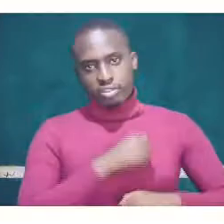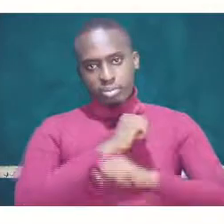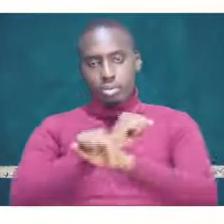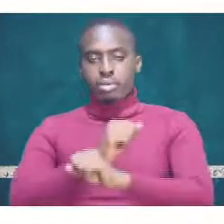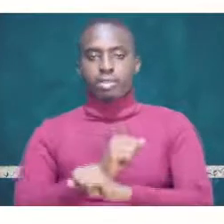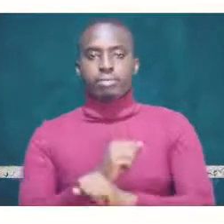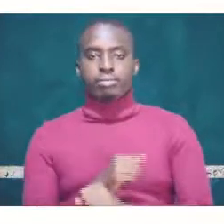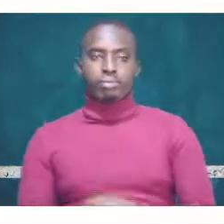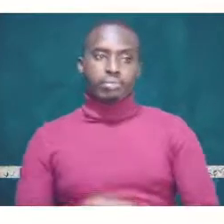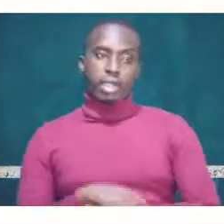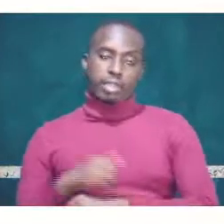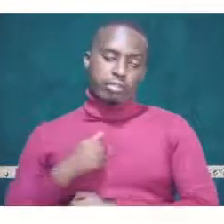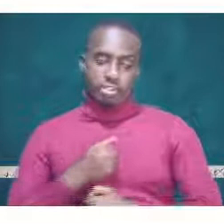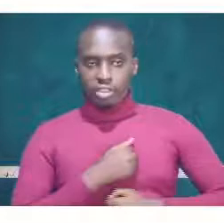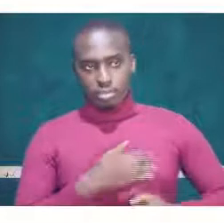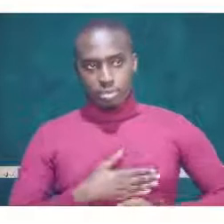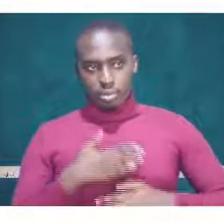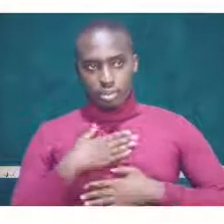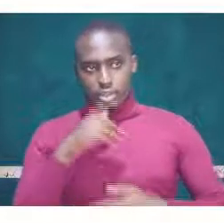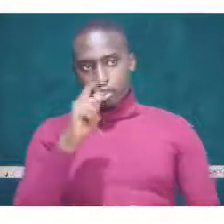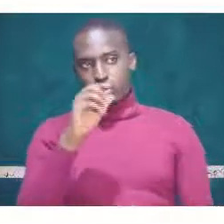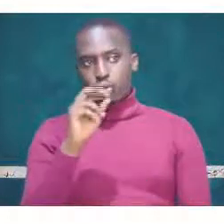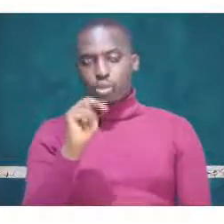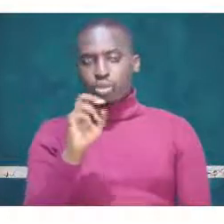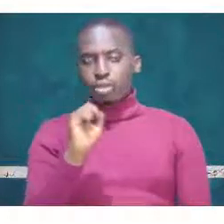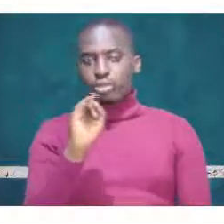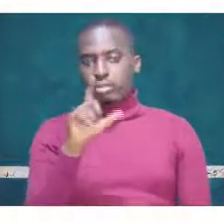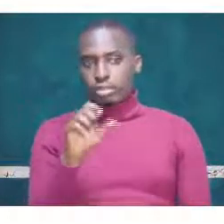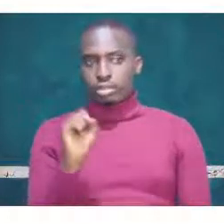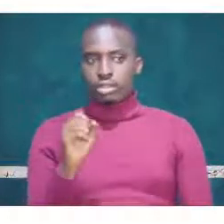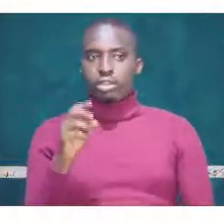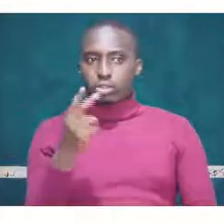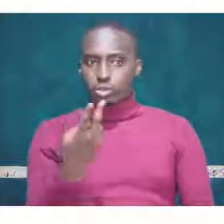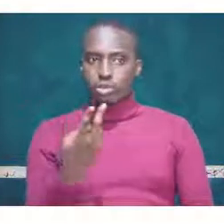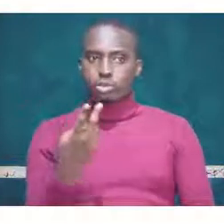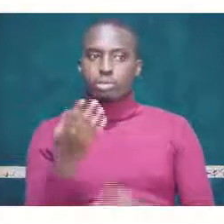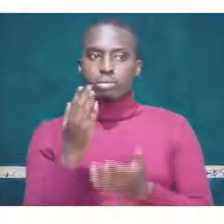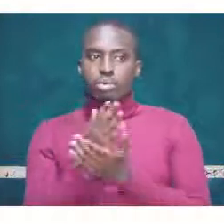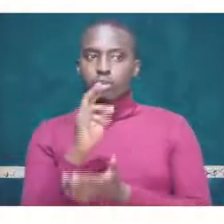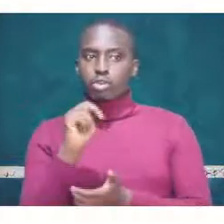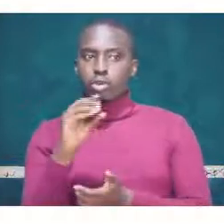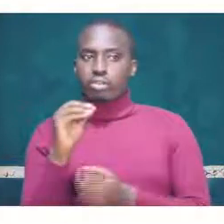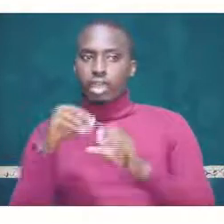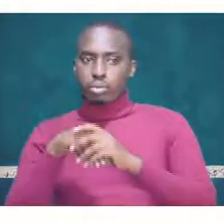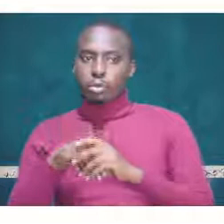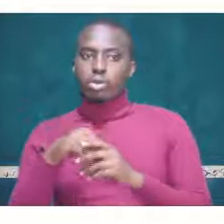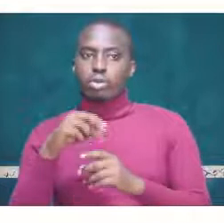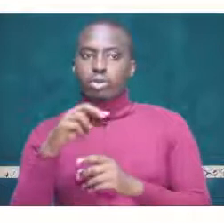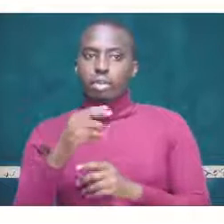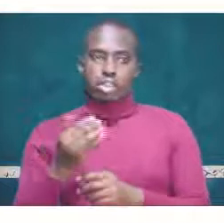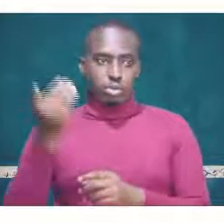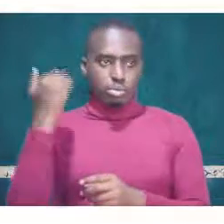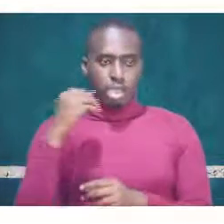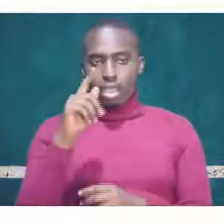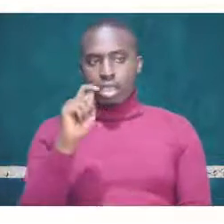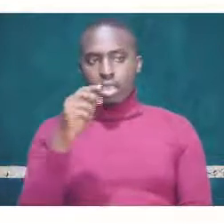tensors located? Tensors are two lymph nodes located in each side of the back of the throat. At the back of the throat,